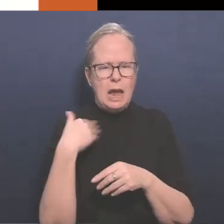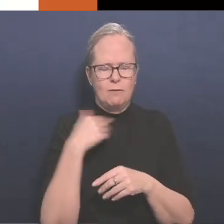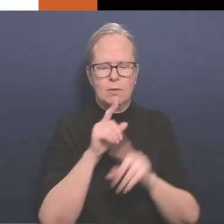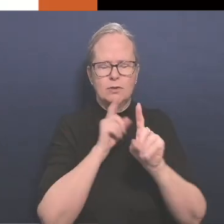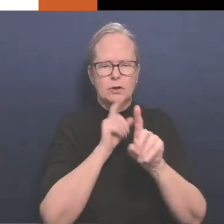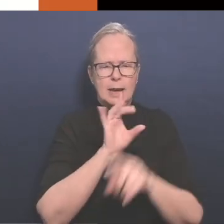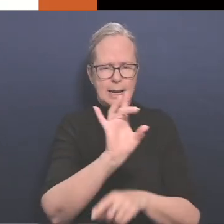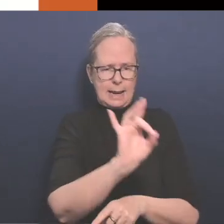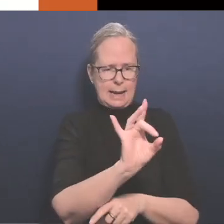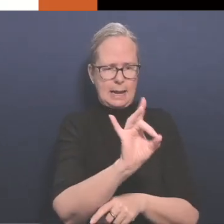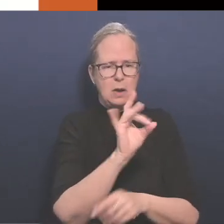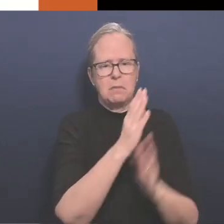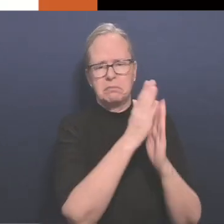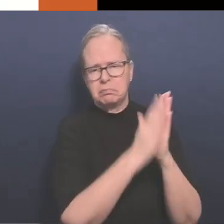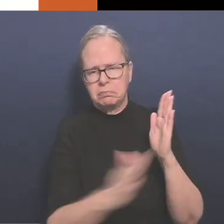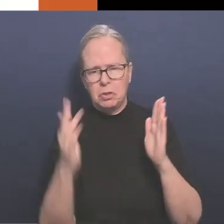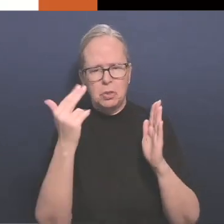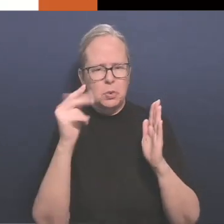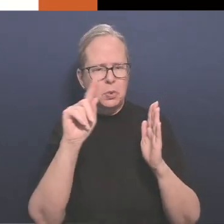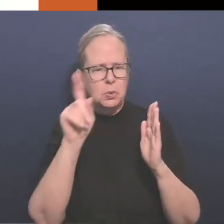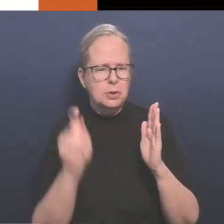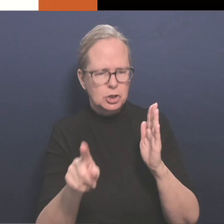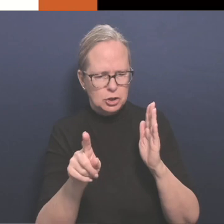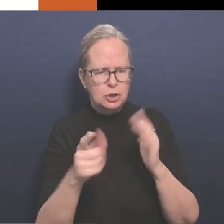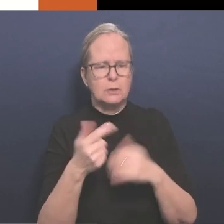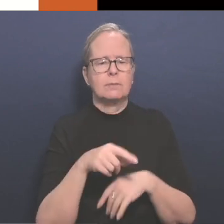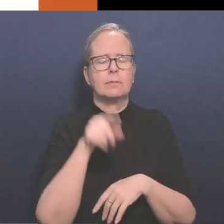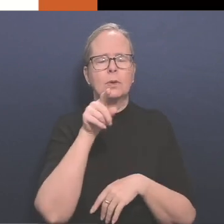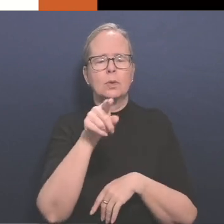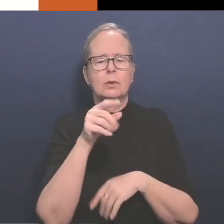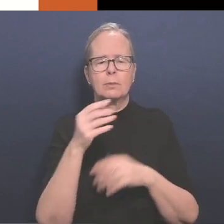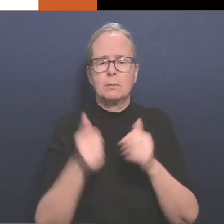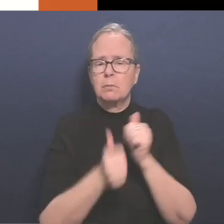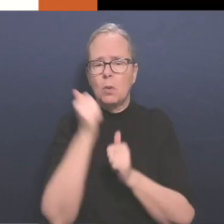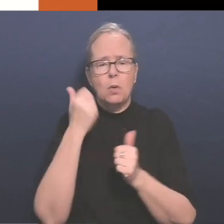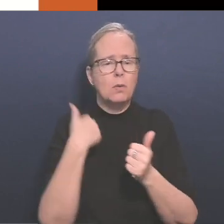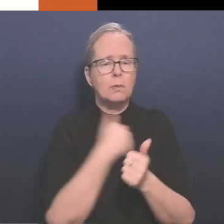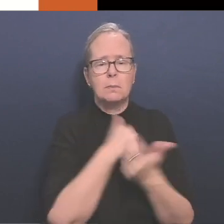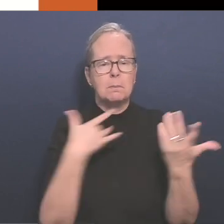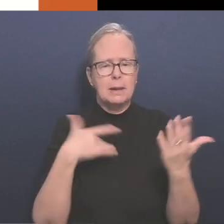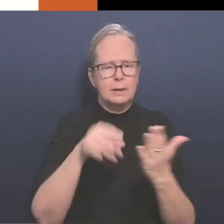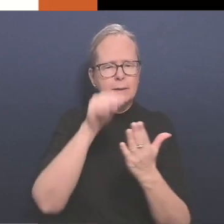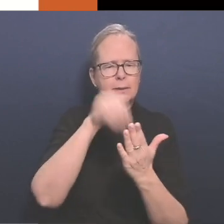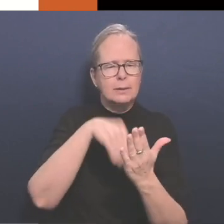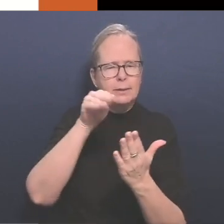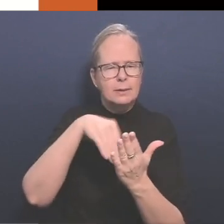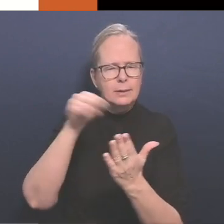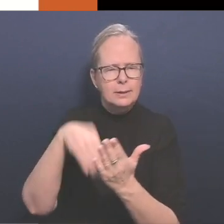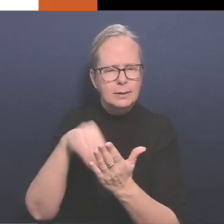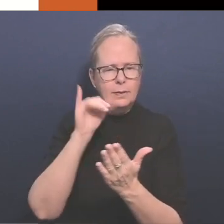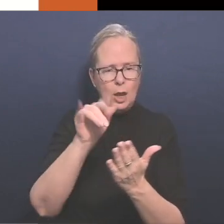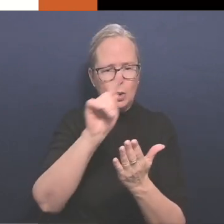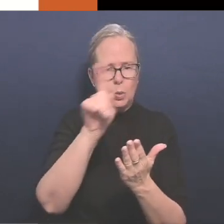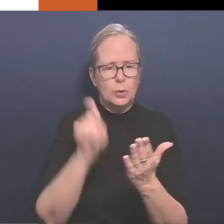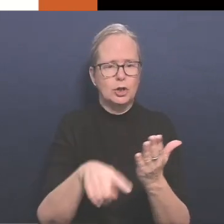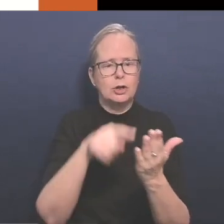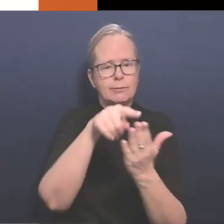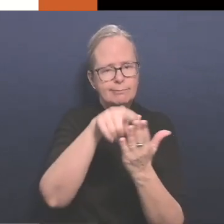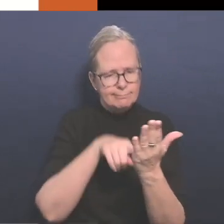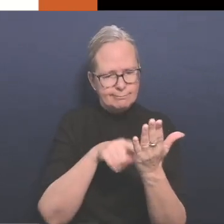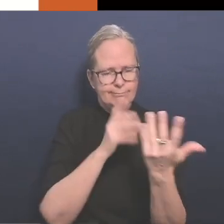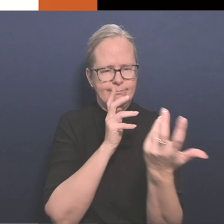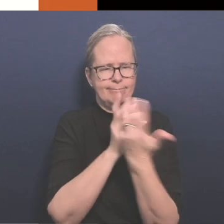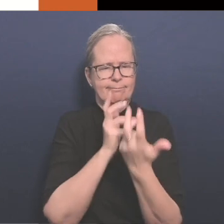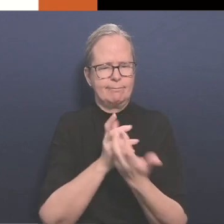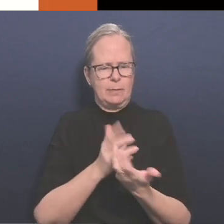So without further ado, we're going to get into our online live Benefits Wayfinder navigation. And we're going